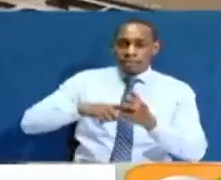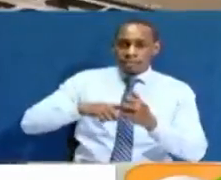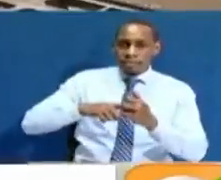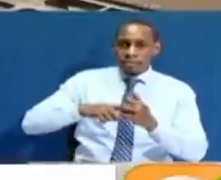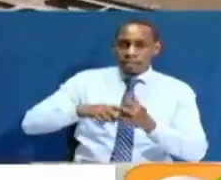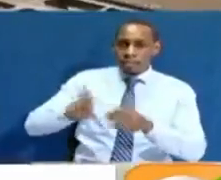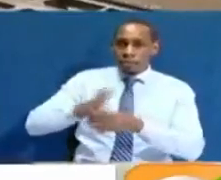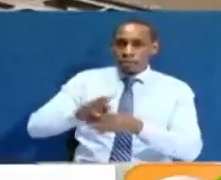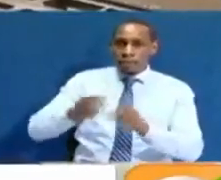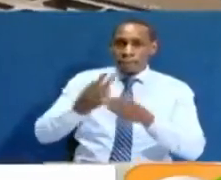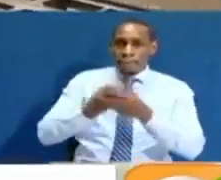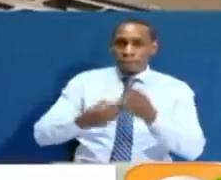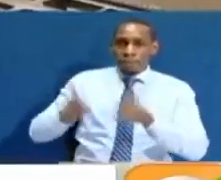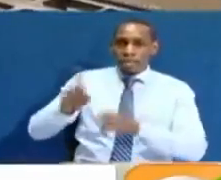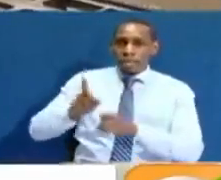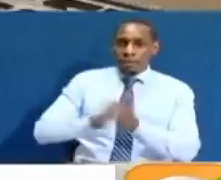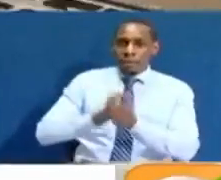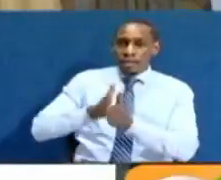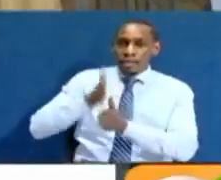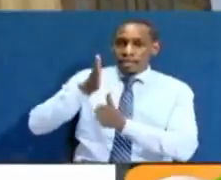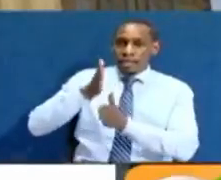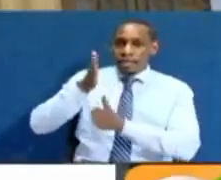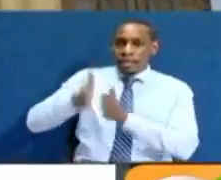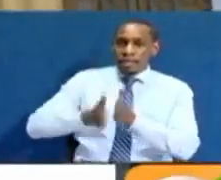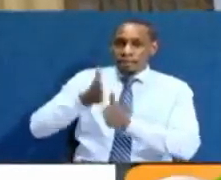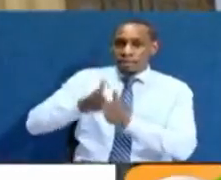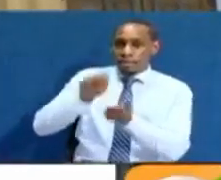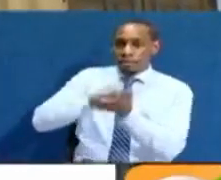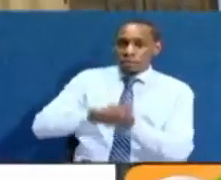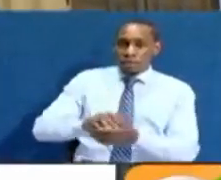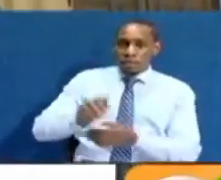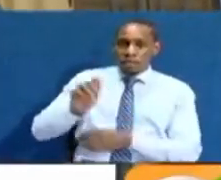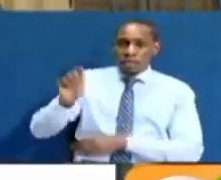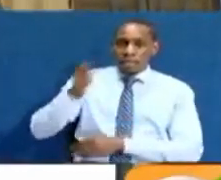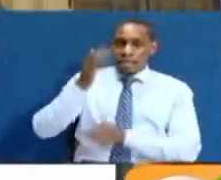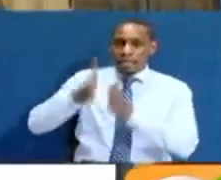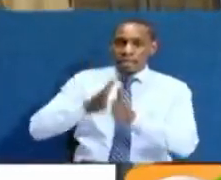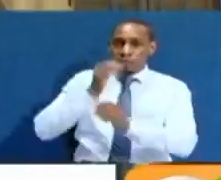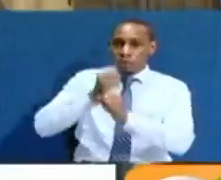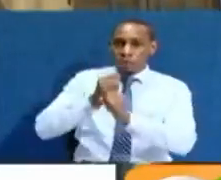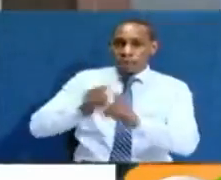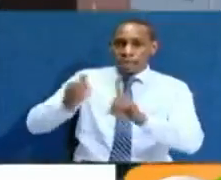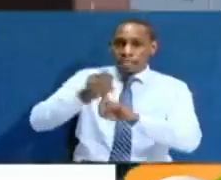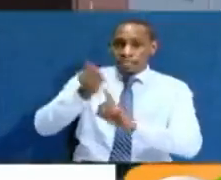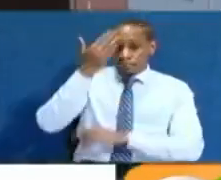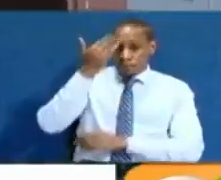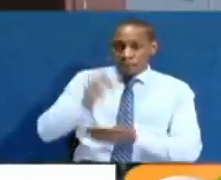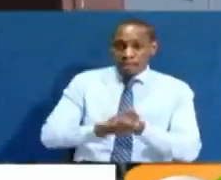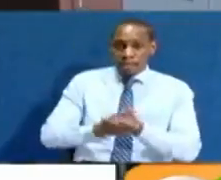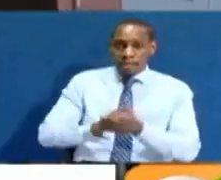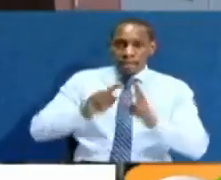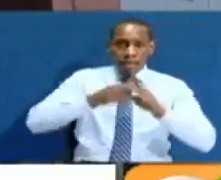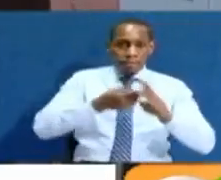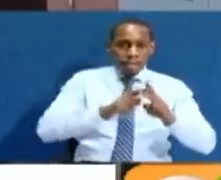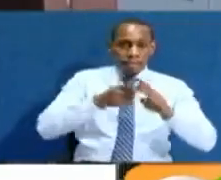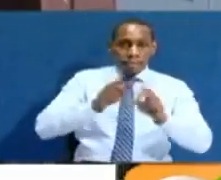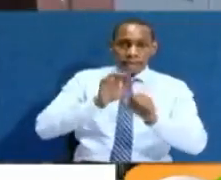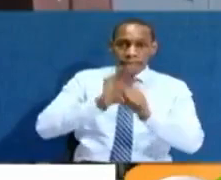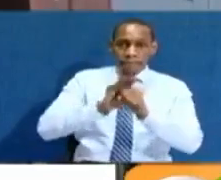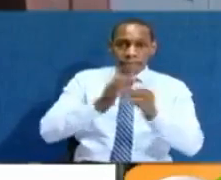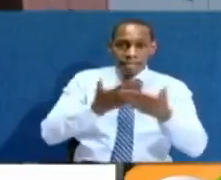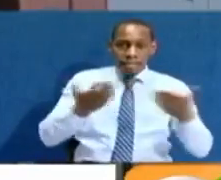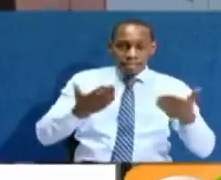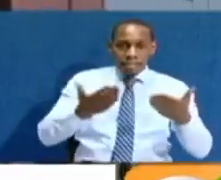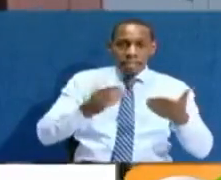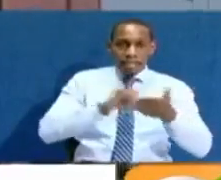24,256 TEUs to both Nairobi and Naivasha ICDs. According to Kenya Railways, the performance was achieved due to the revival of major wagons earlier